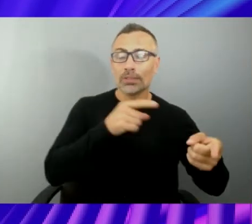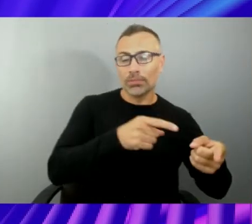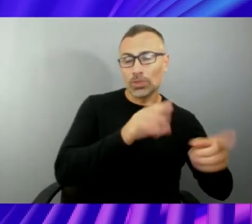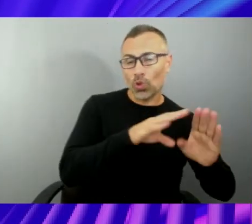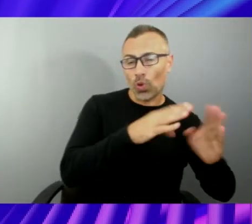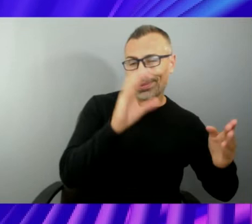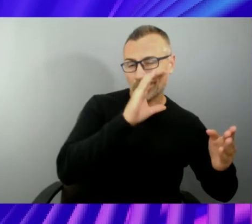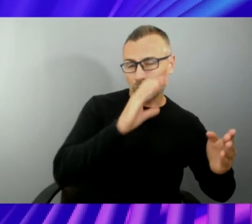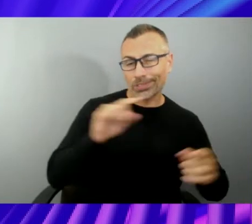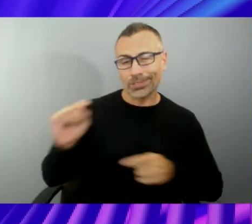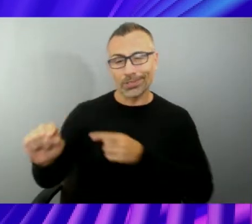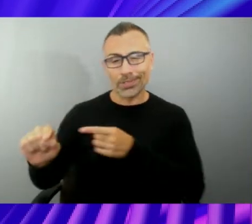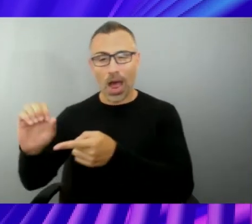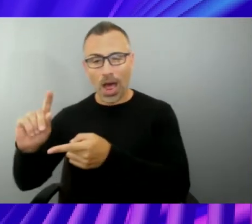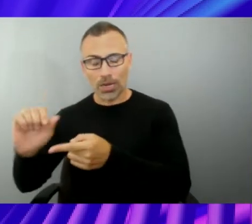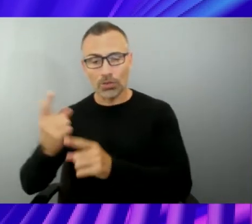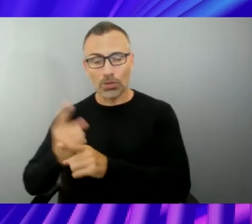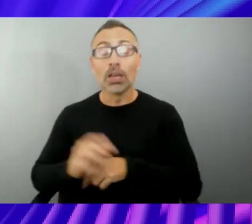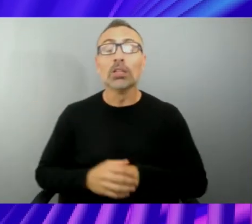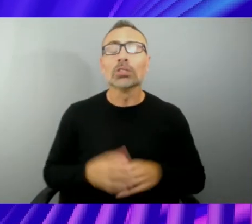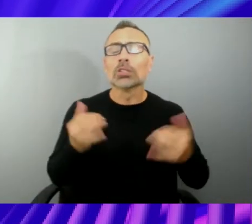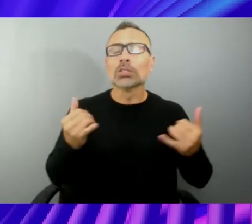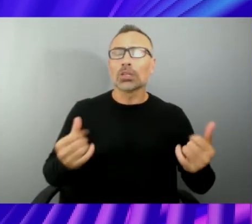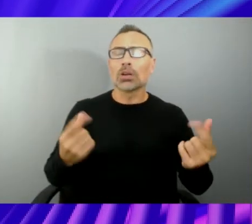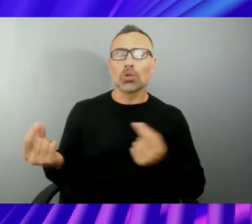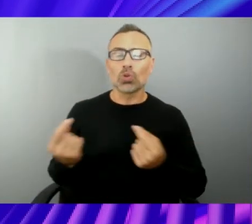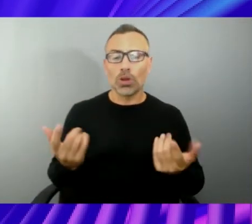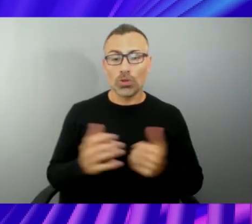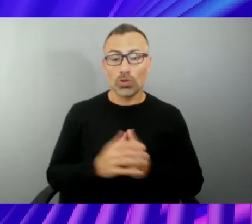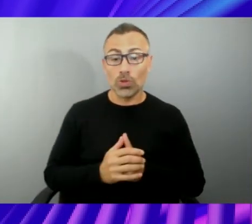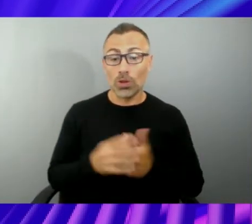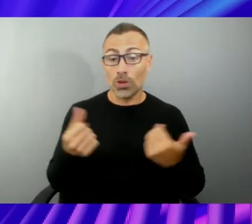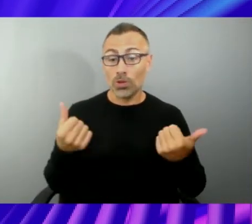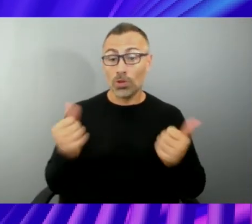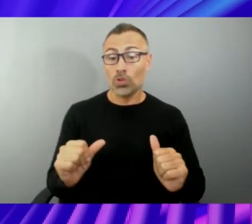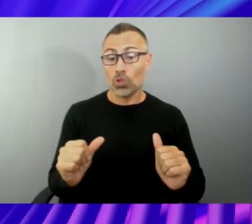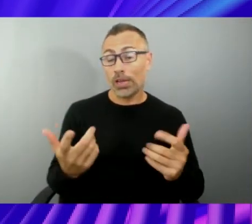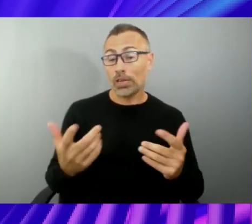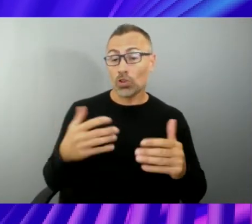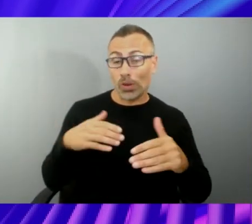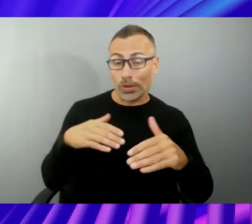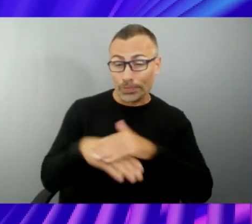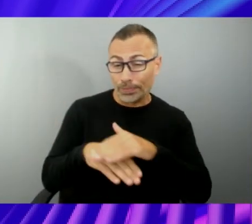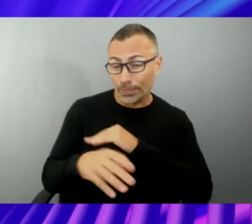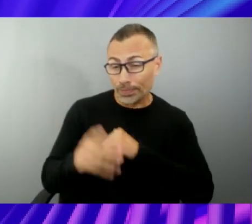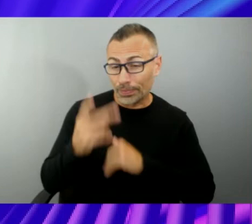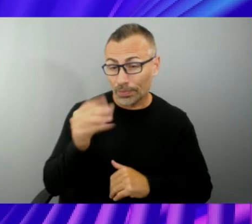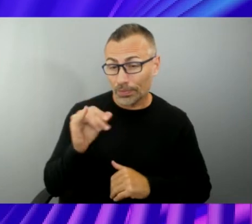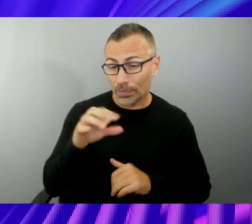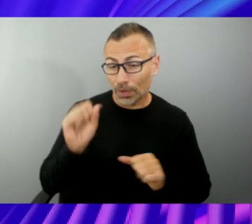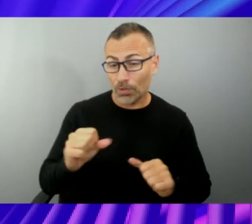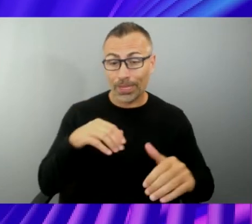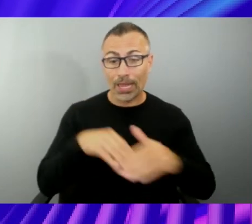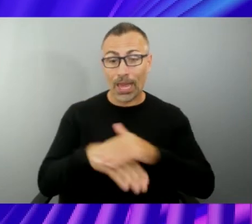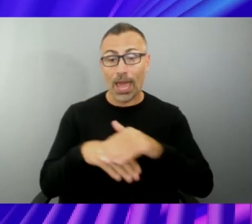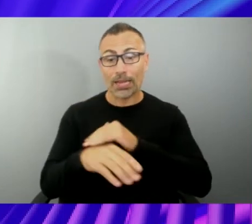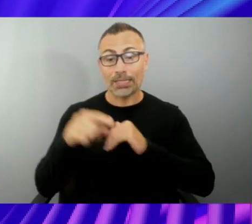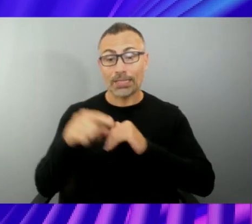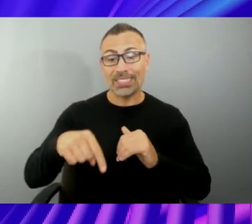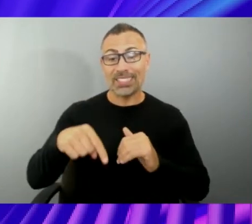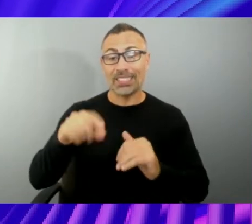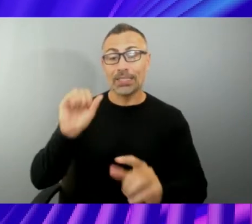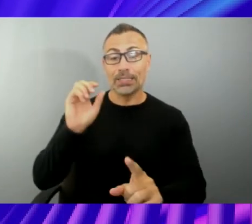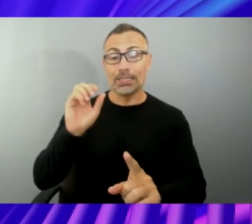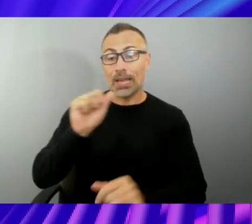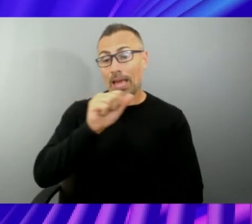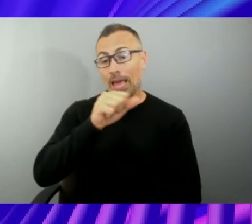what we need to do here, right? We will try to go and see whether we can access this application